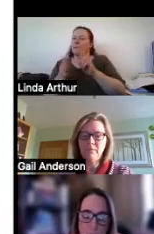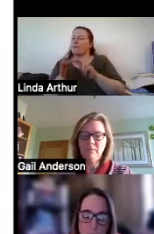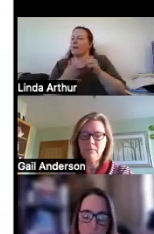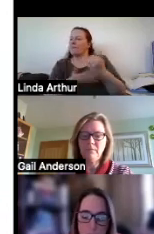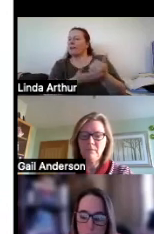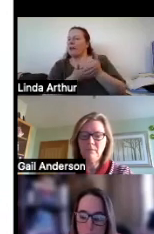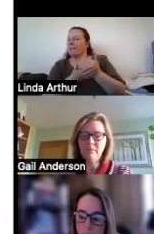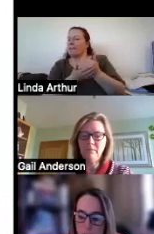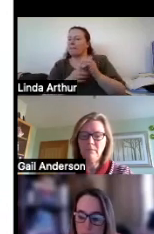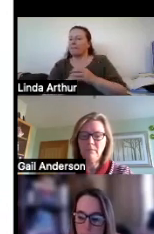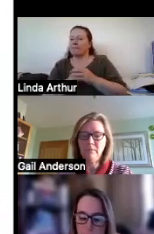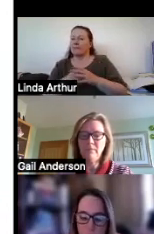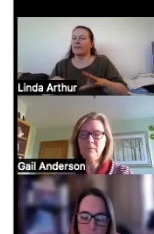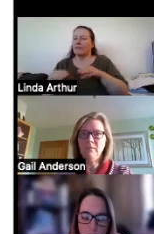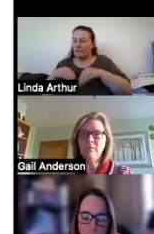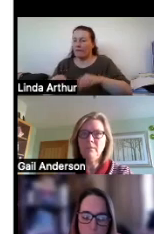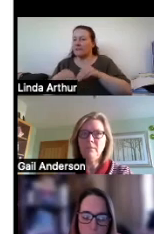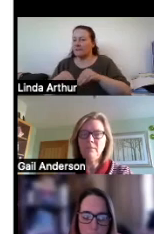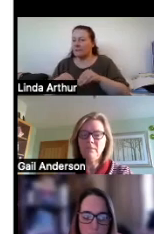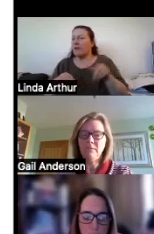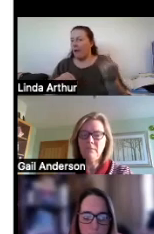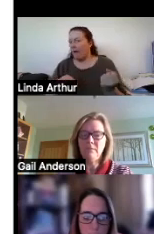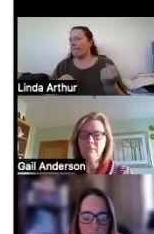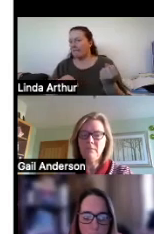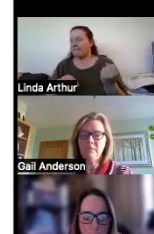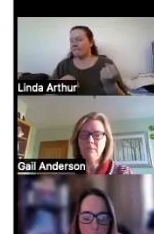because as we know, the physiotherapists are there.